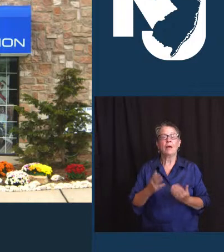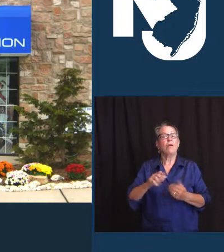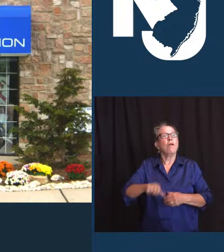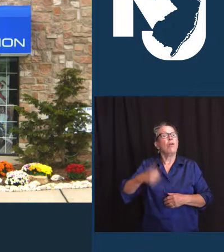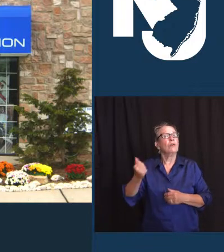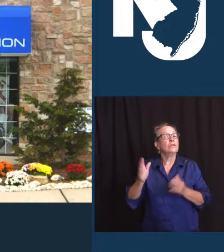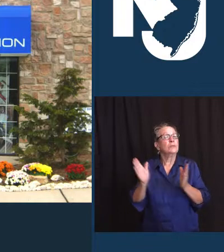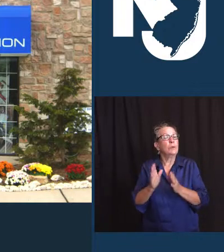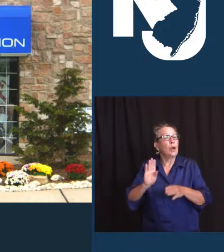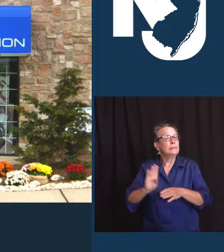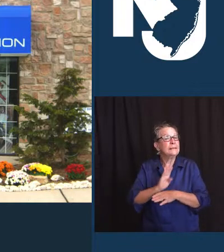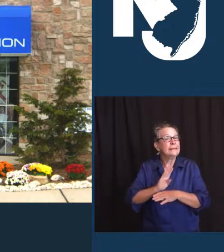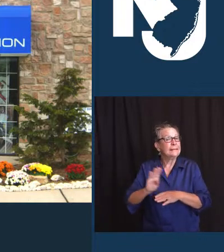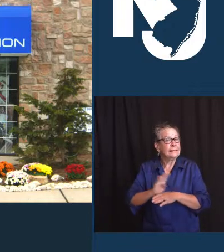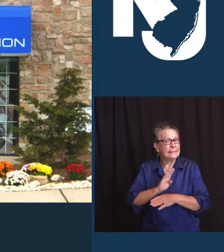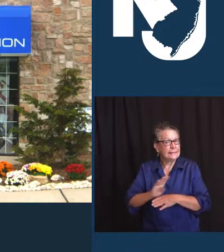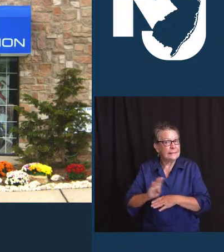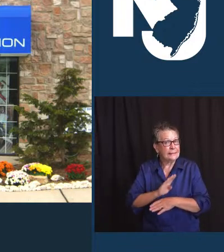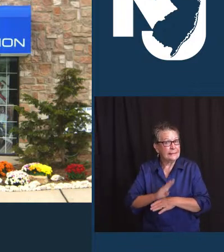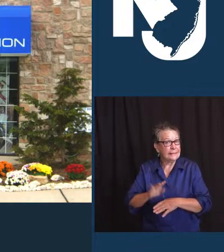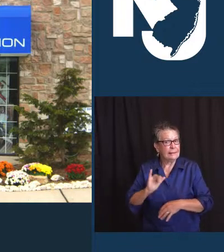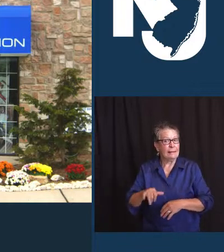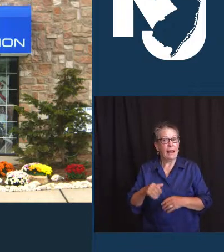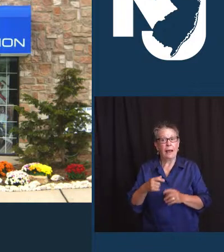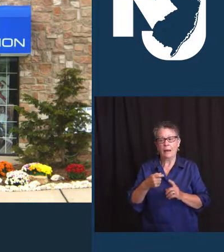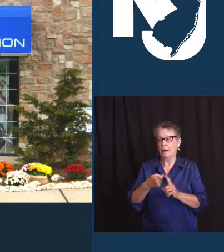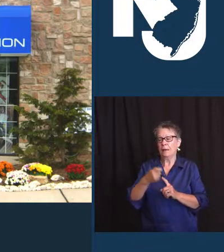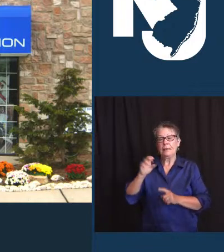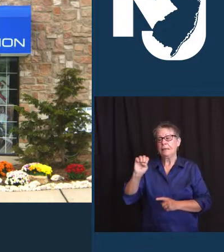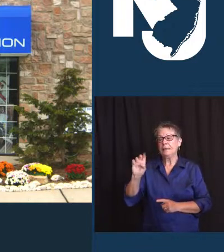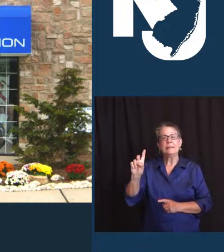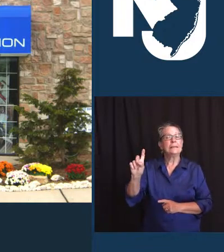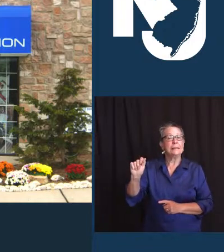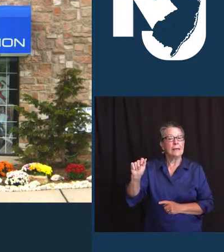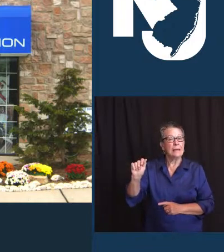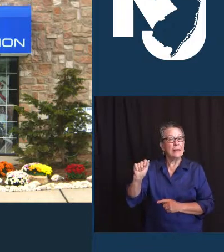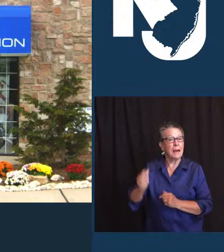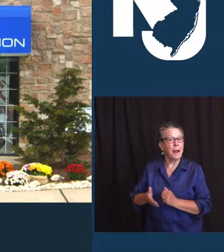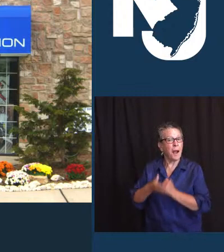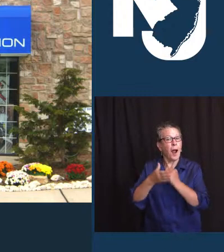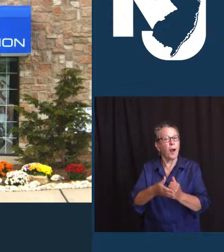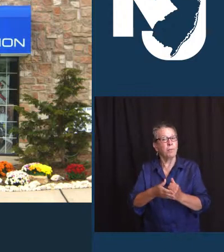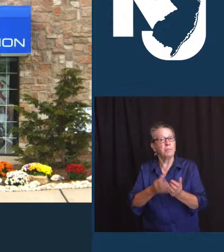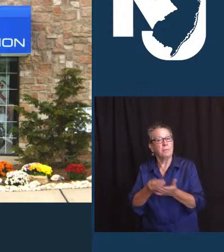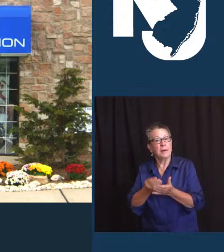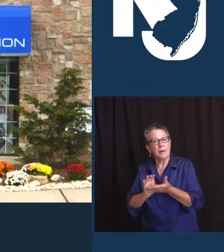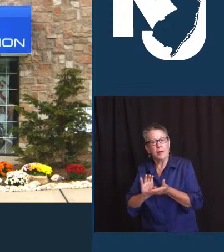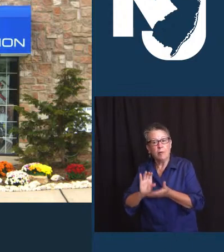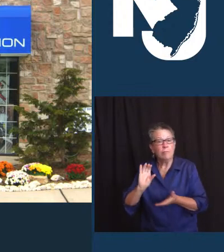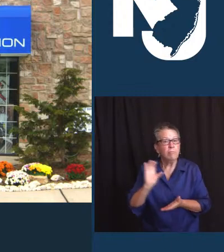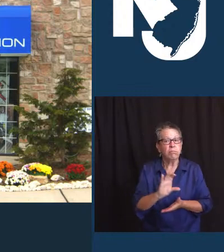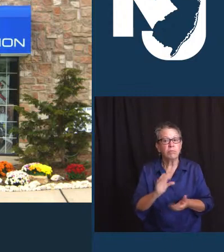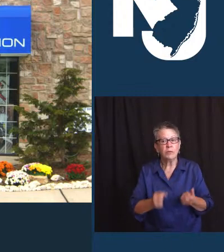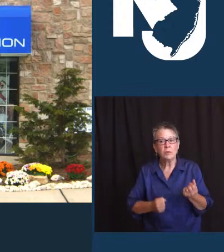us. Ron Gresco is the owner of Randolph's Soccer Evolution. But Soccer Evolution is more than